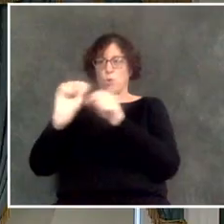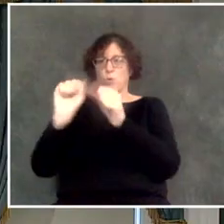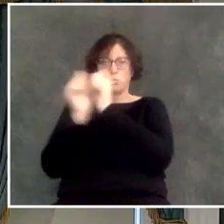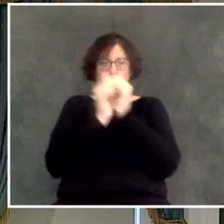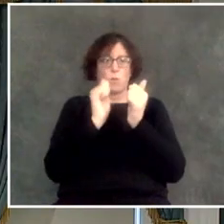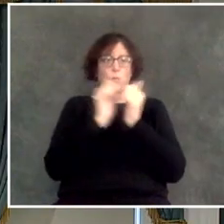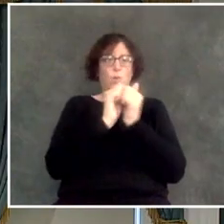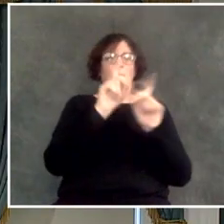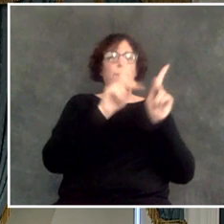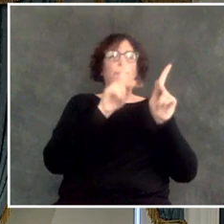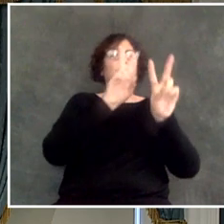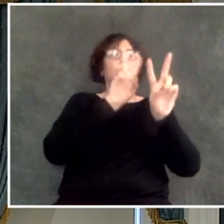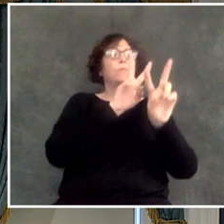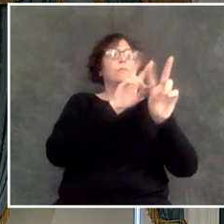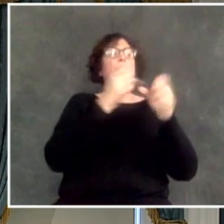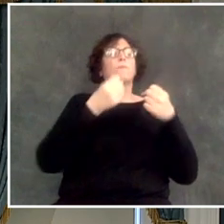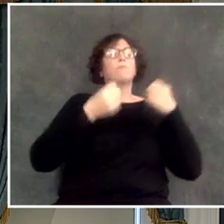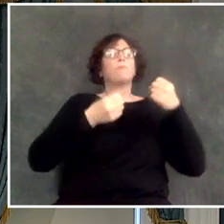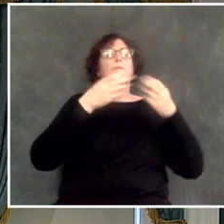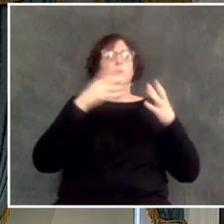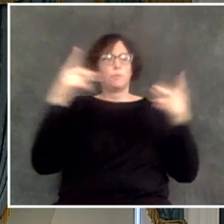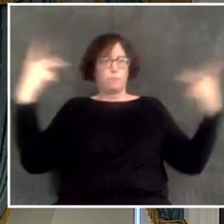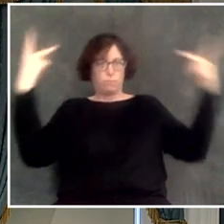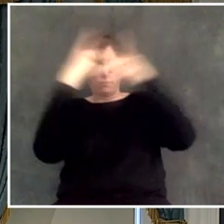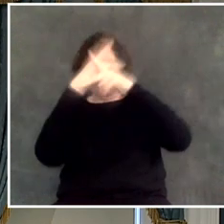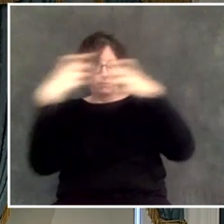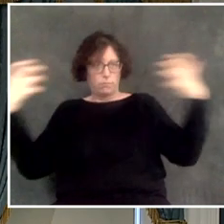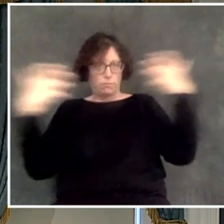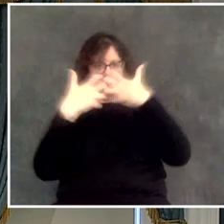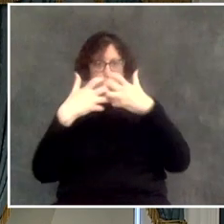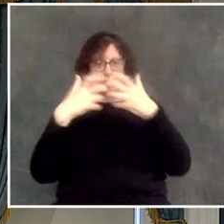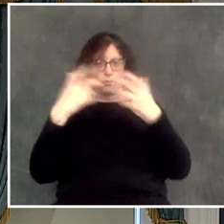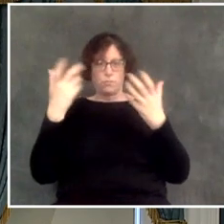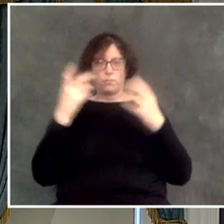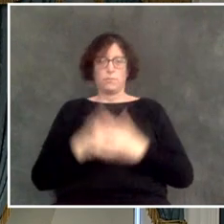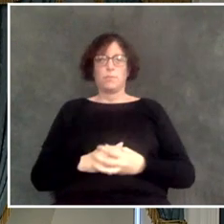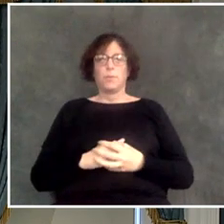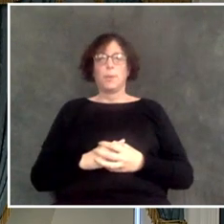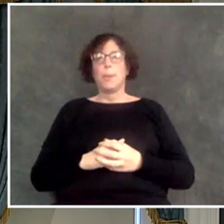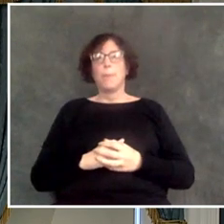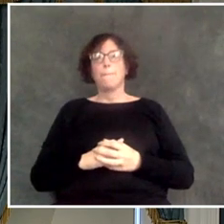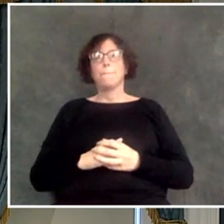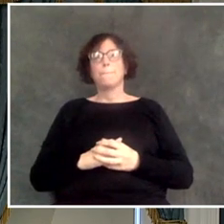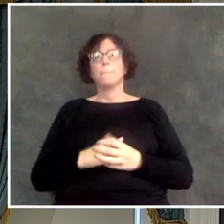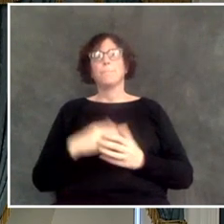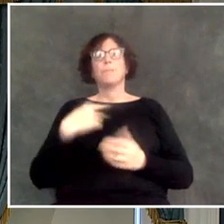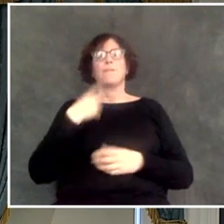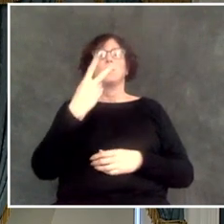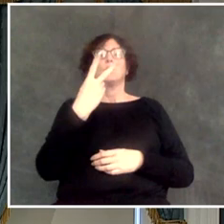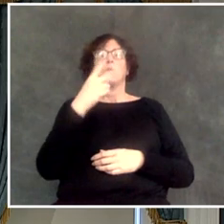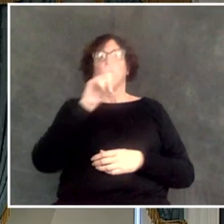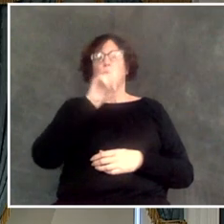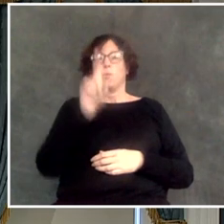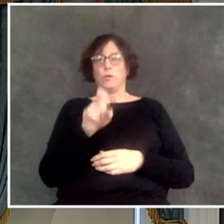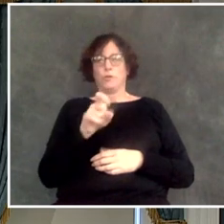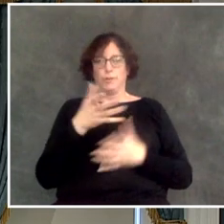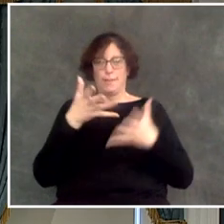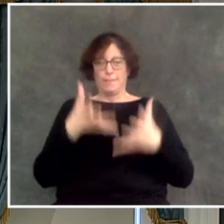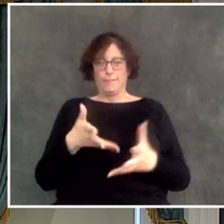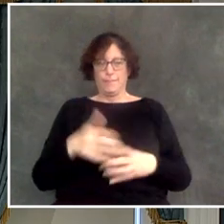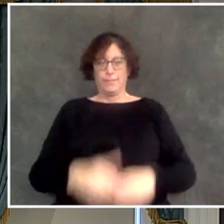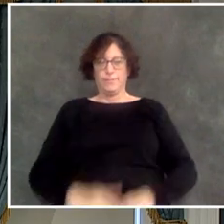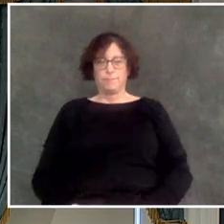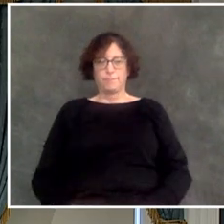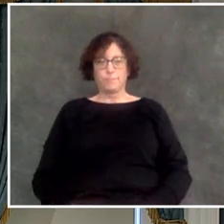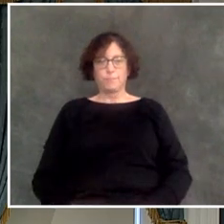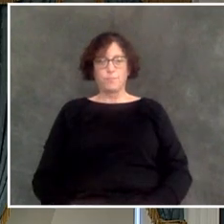Doctor. We'll take two more today. Next up is Sydney from the Staten Island Advance. Hey there, Mr. Mayor. So